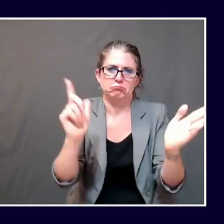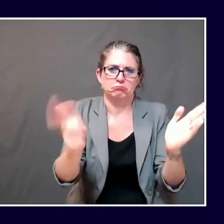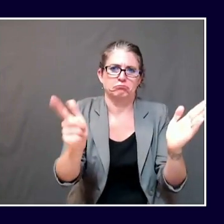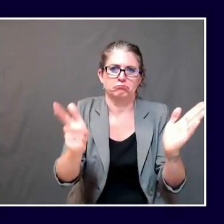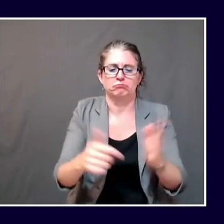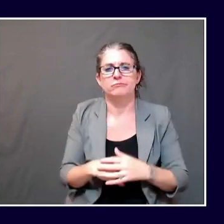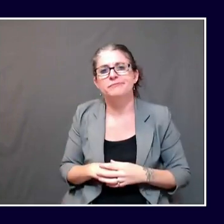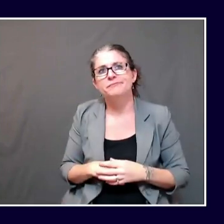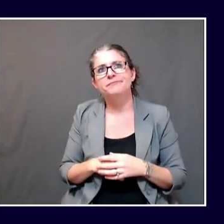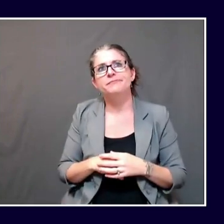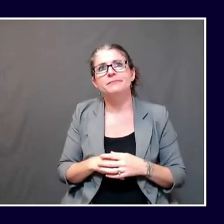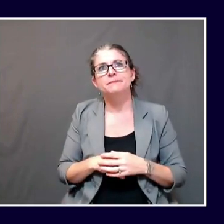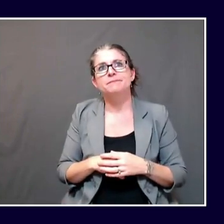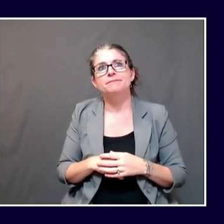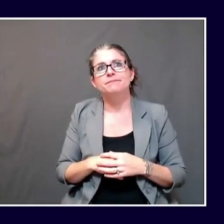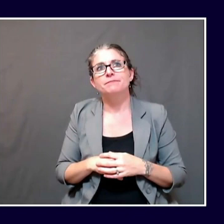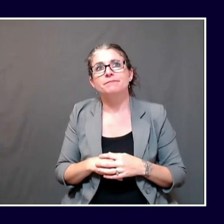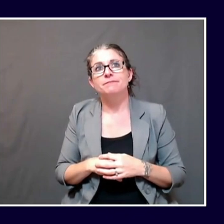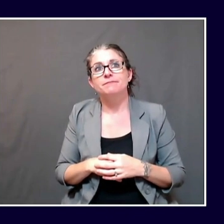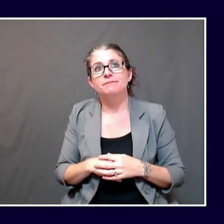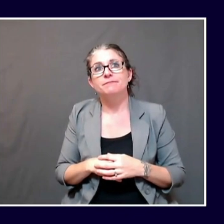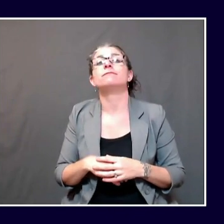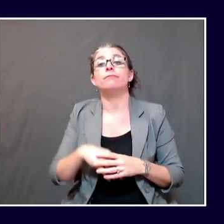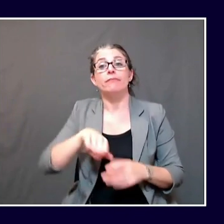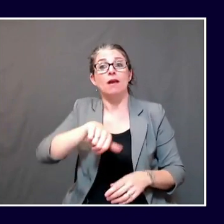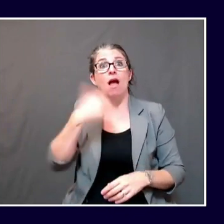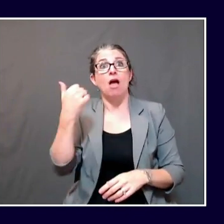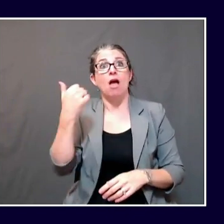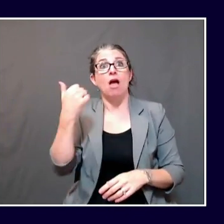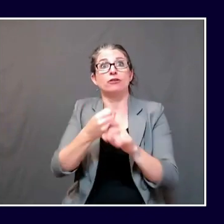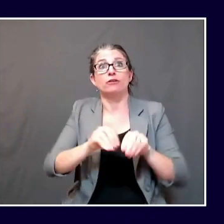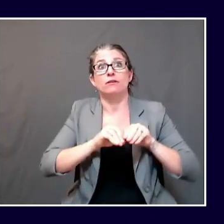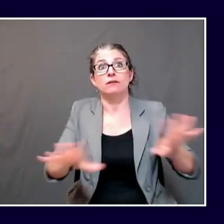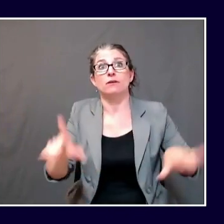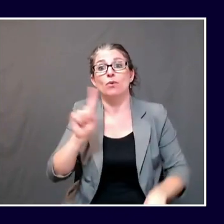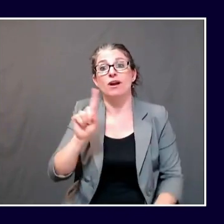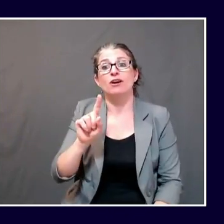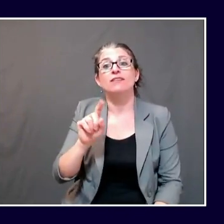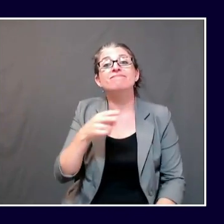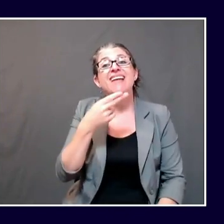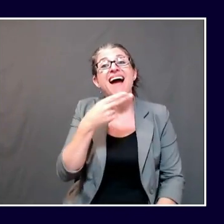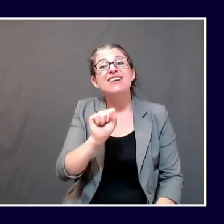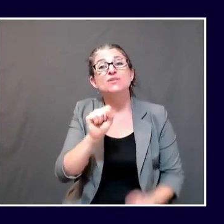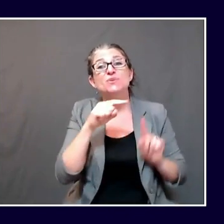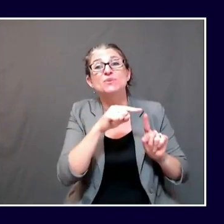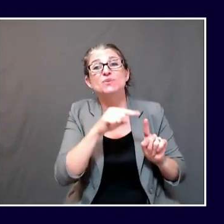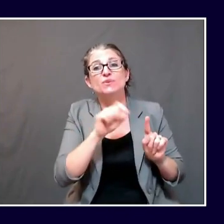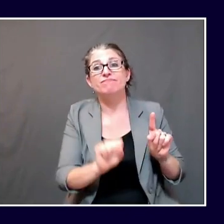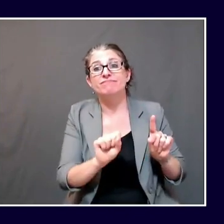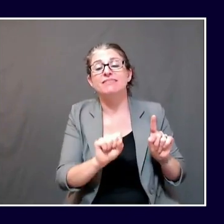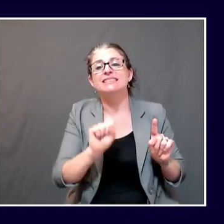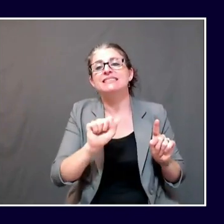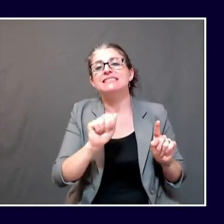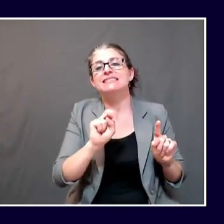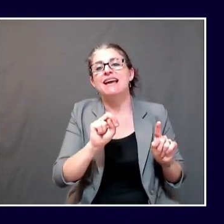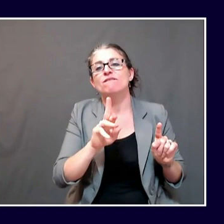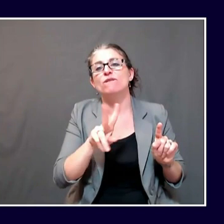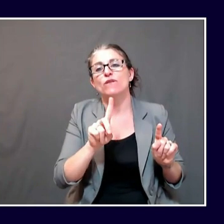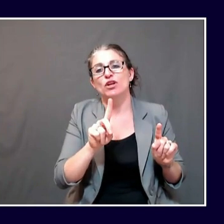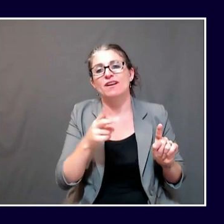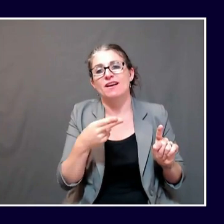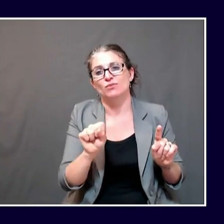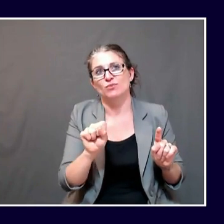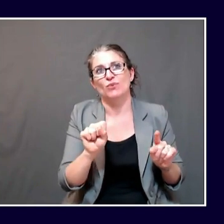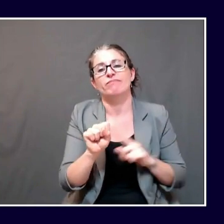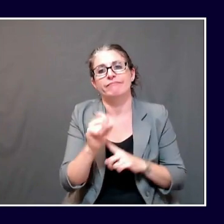working on. At the Sanford High School, there are now a total of 18 cases. As I've mentioned, we conducted 2